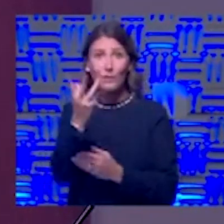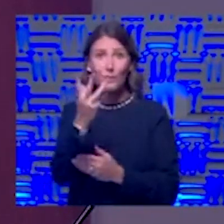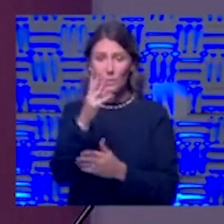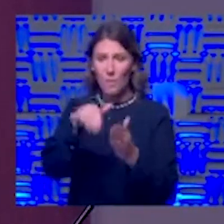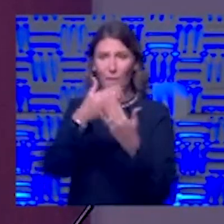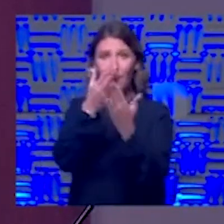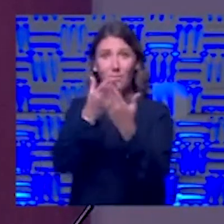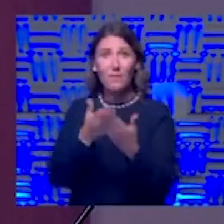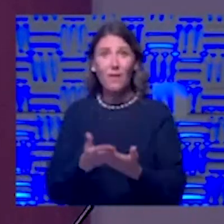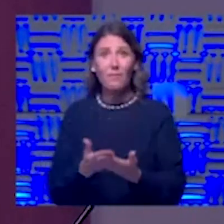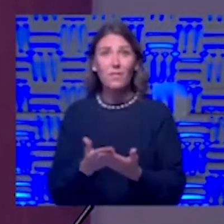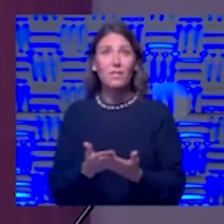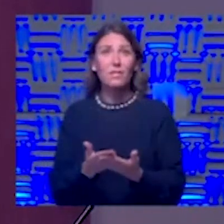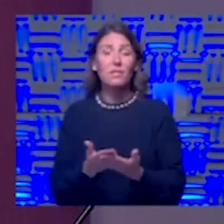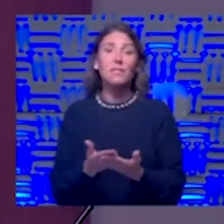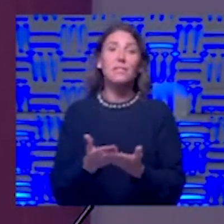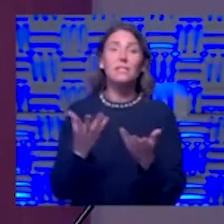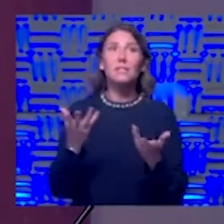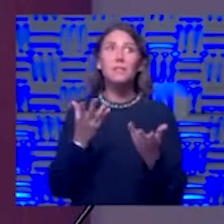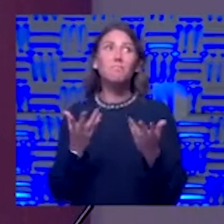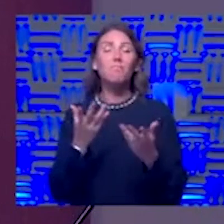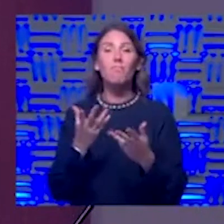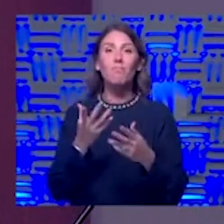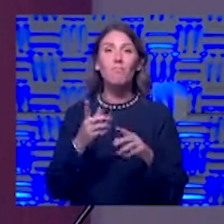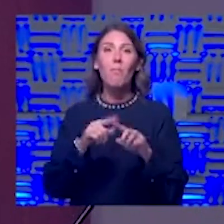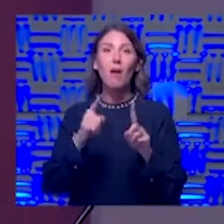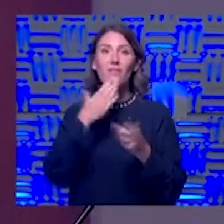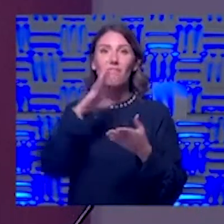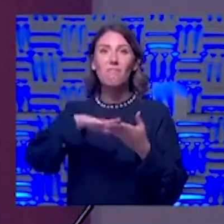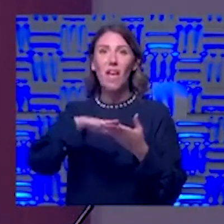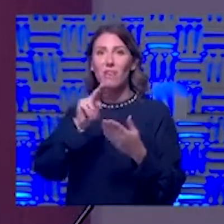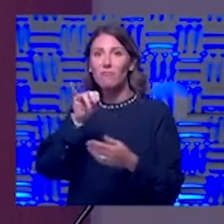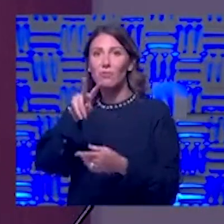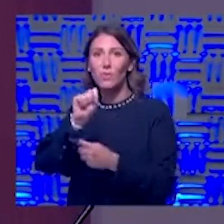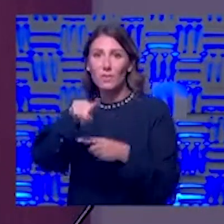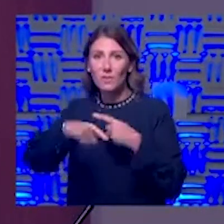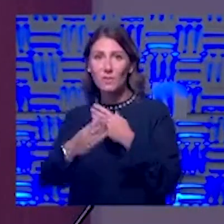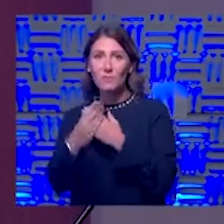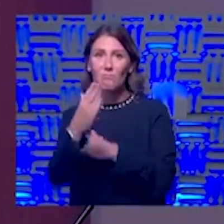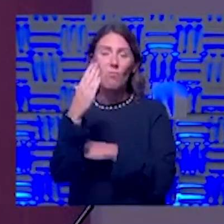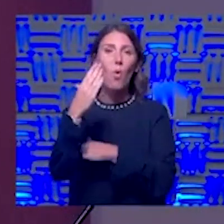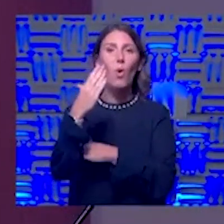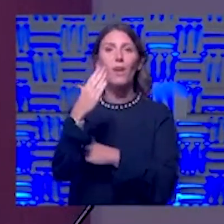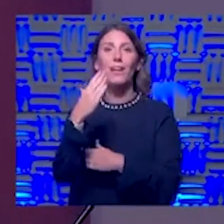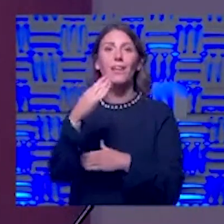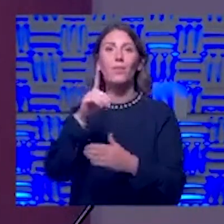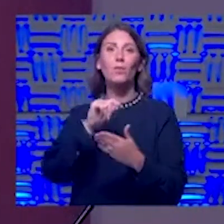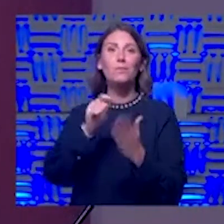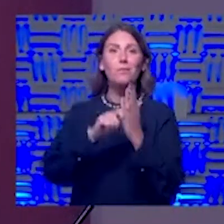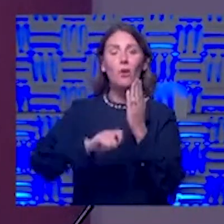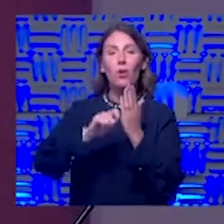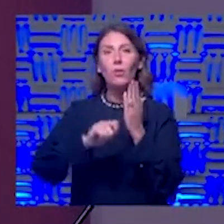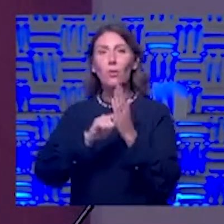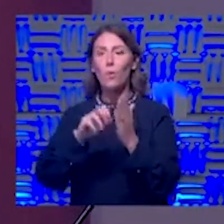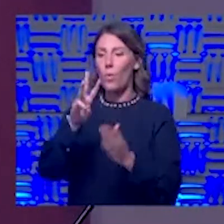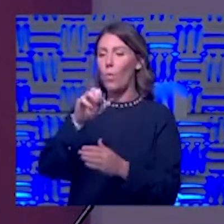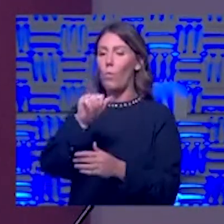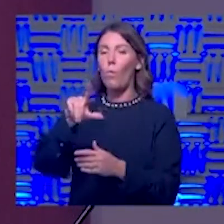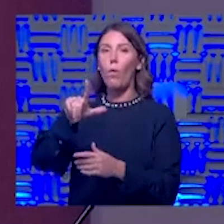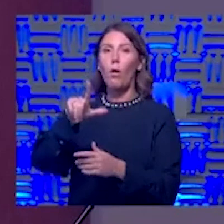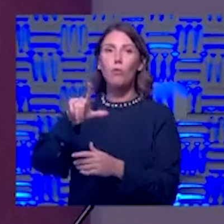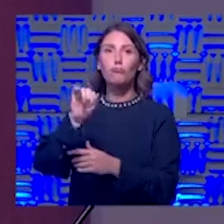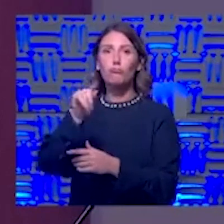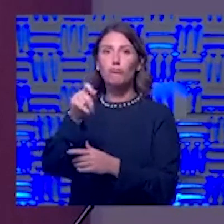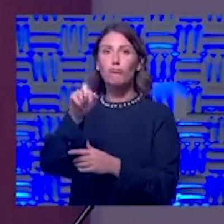evidence that the balance or the bad news maybe is that even this morning, there's an article in the Wall Street Journal that shows by survey,